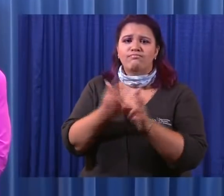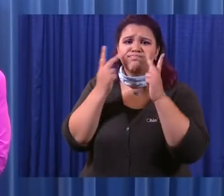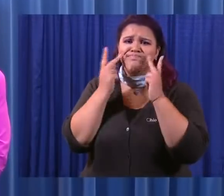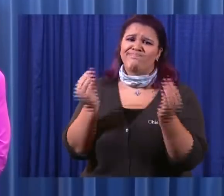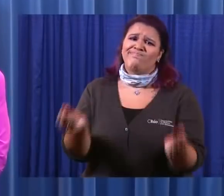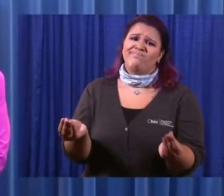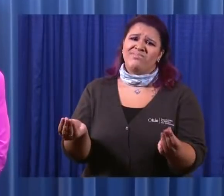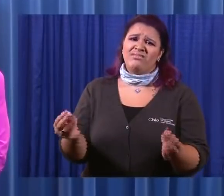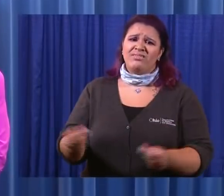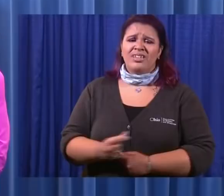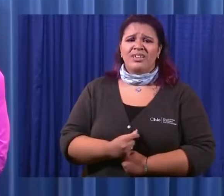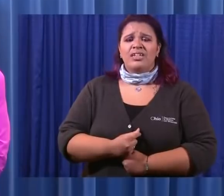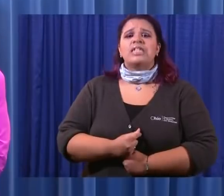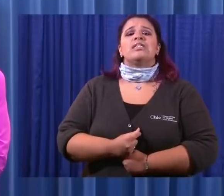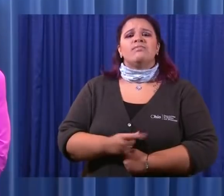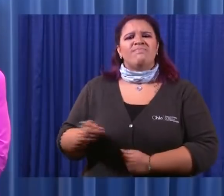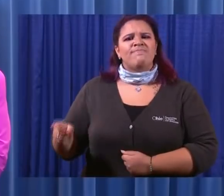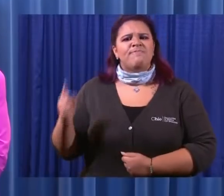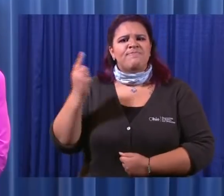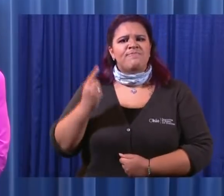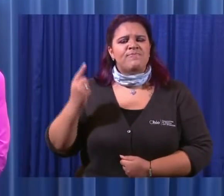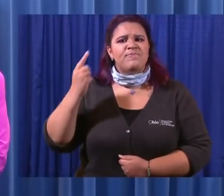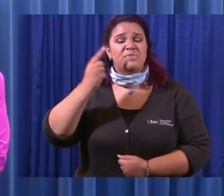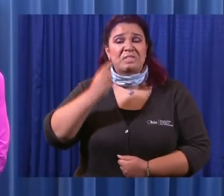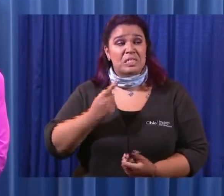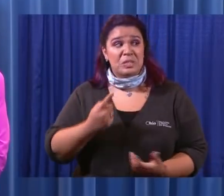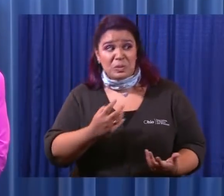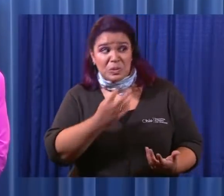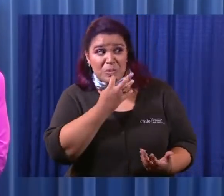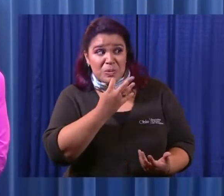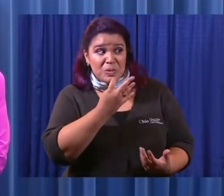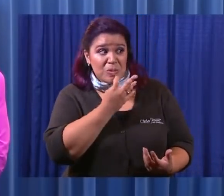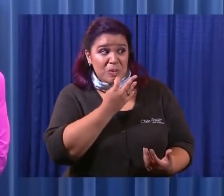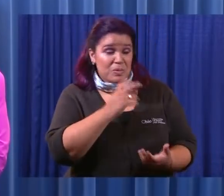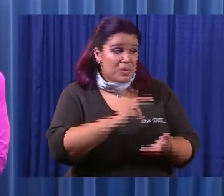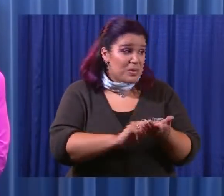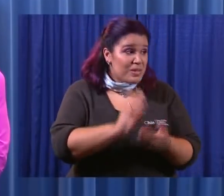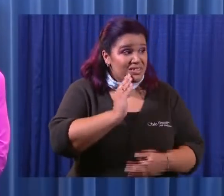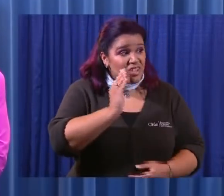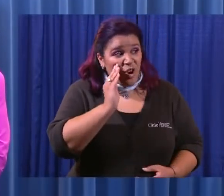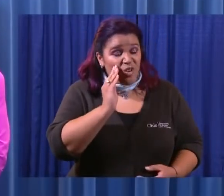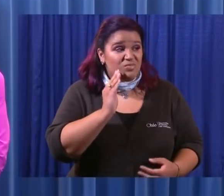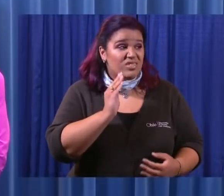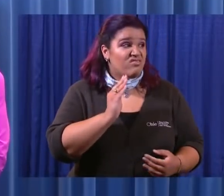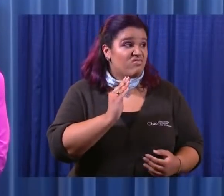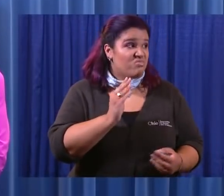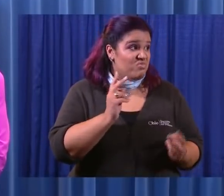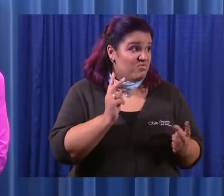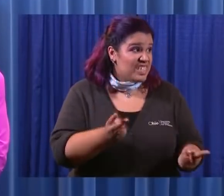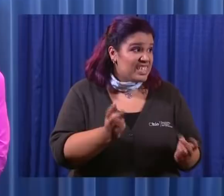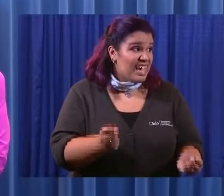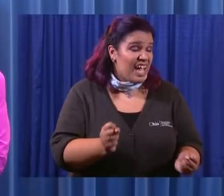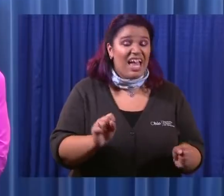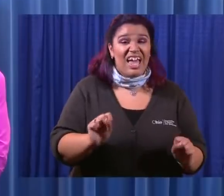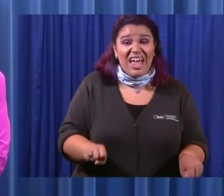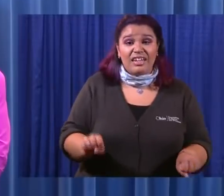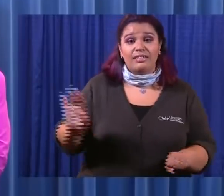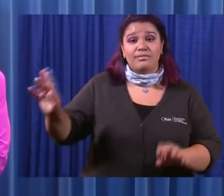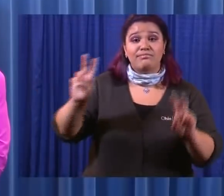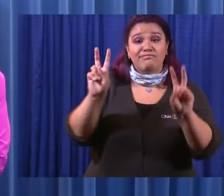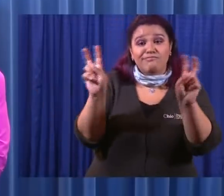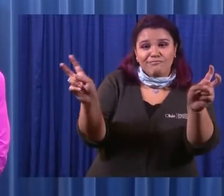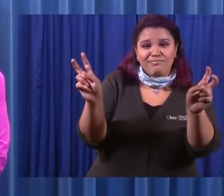to know if there's any progress being made towards allowing Ohioans to visit nursing homes. In his own words, the